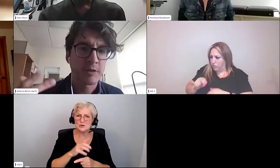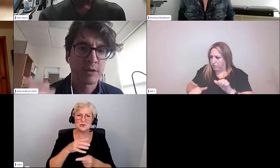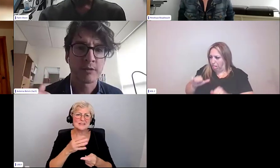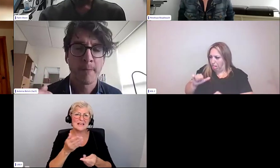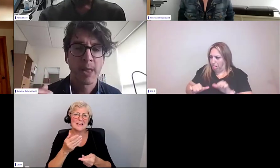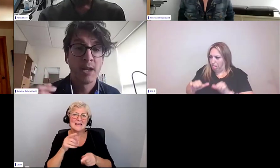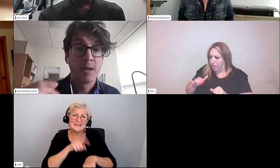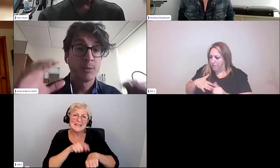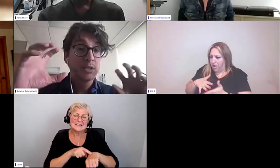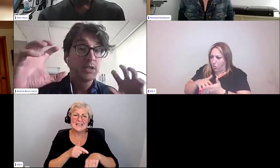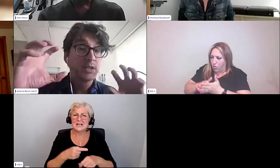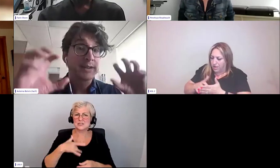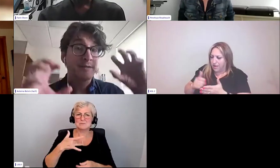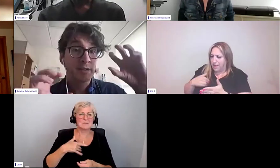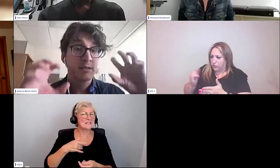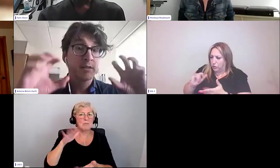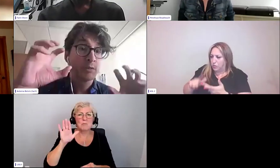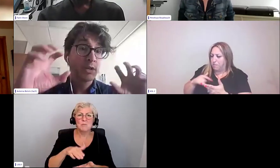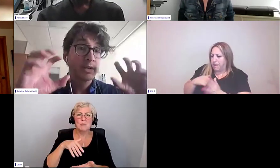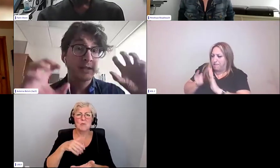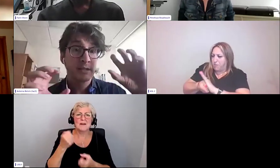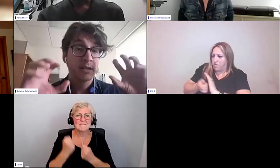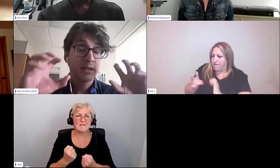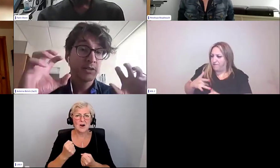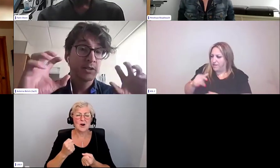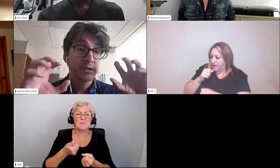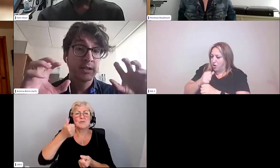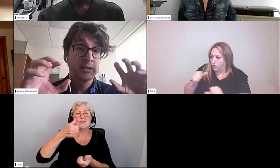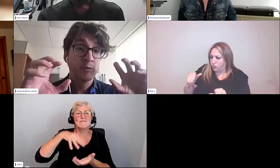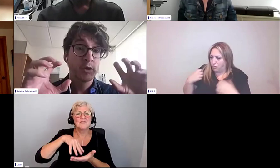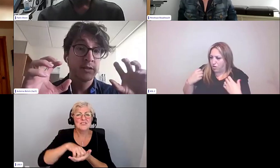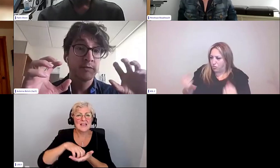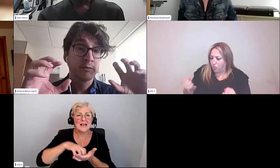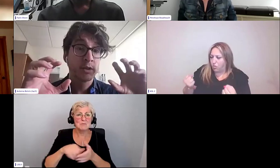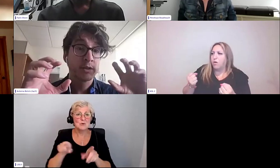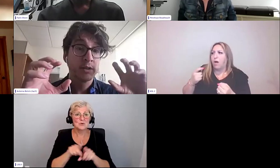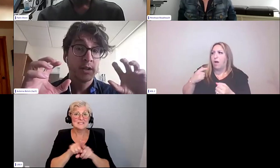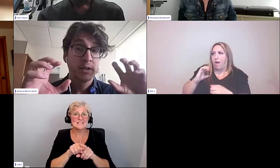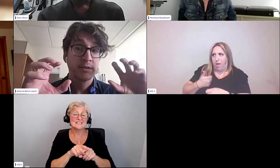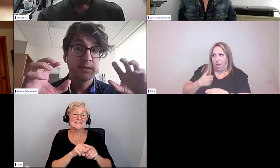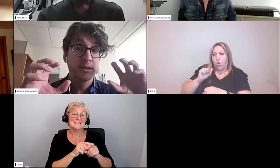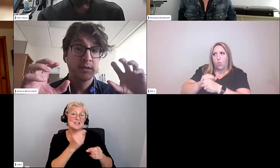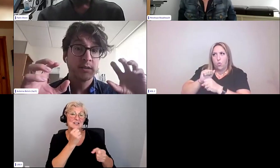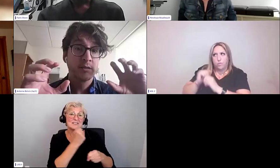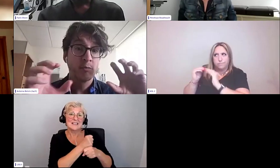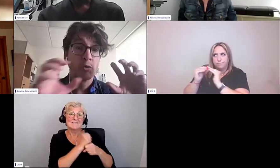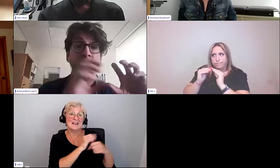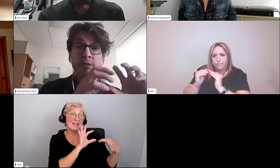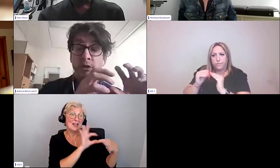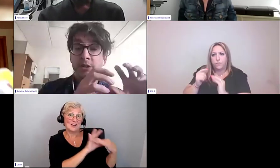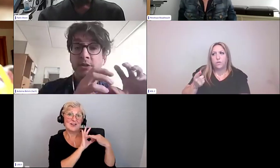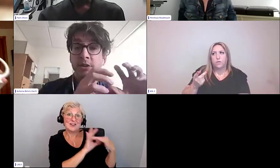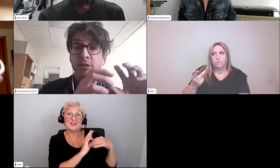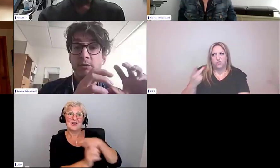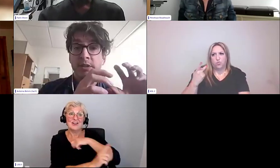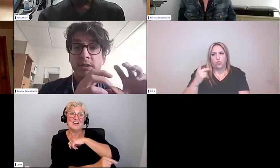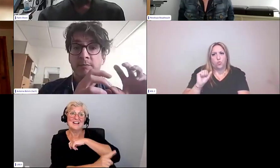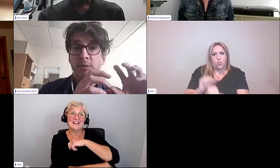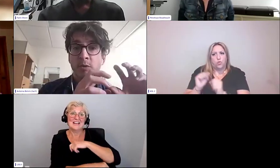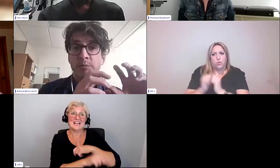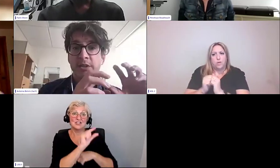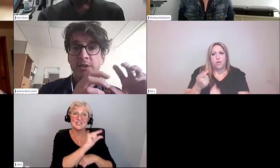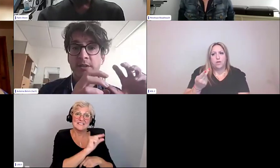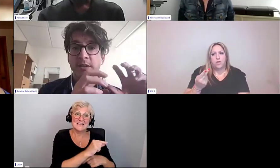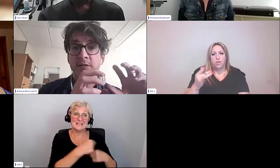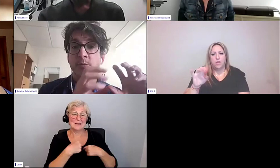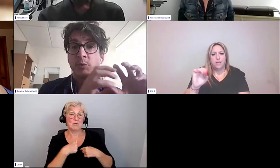uncertainties, my vulnerabilities, my moments where I don't feel so strong. And our work as colleagues between Ghislaine and I sometimes